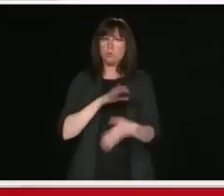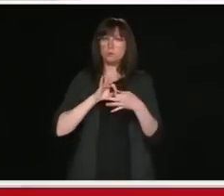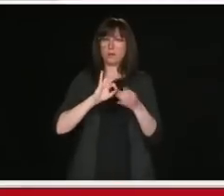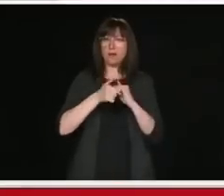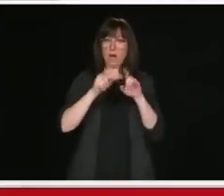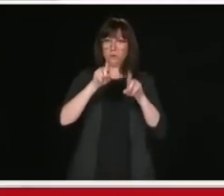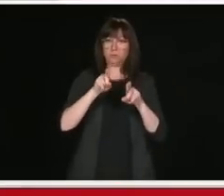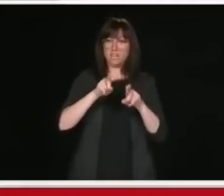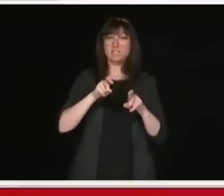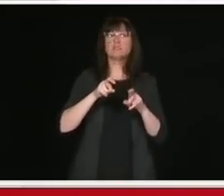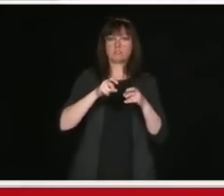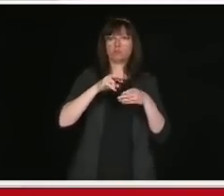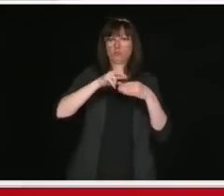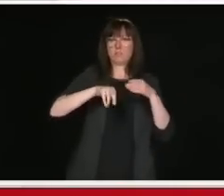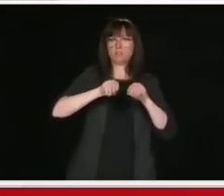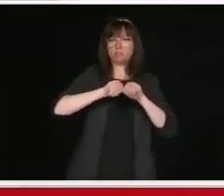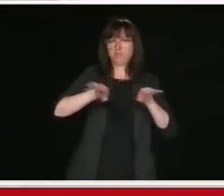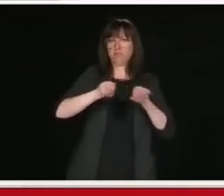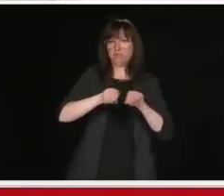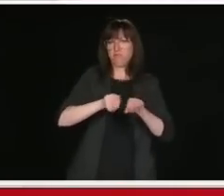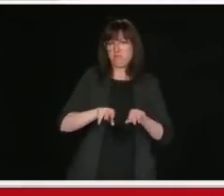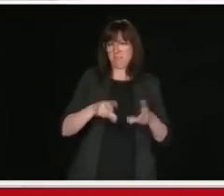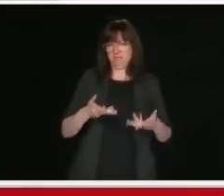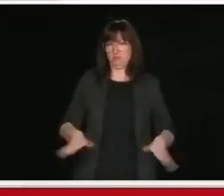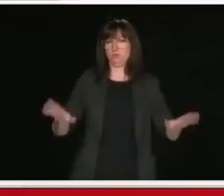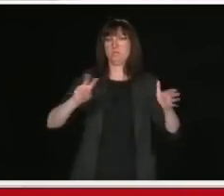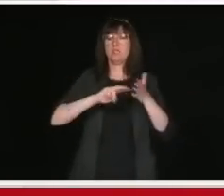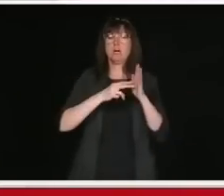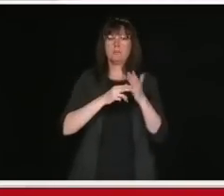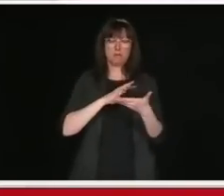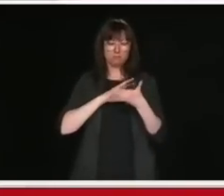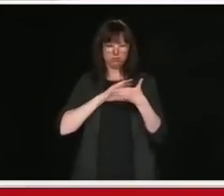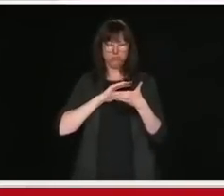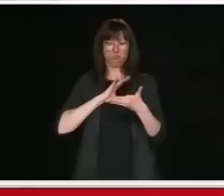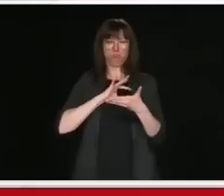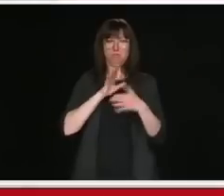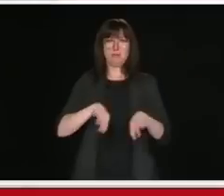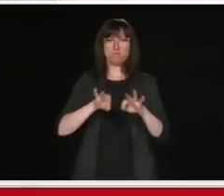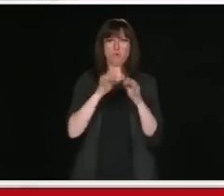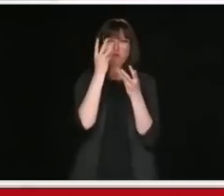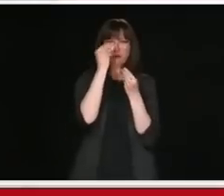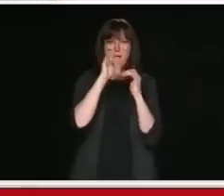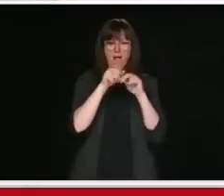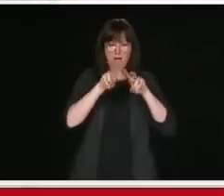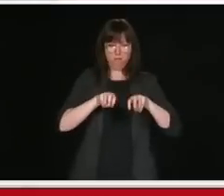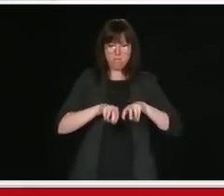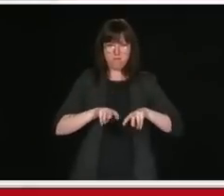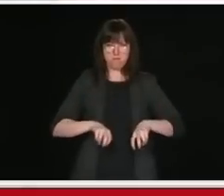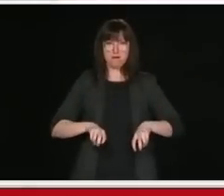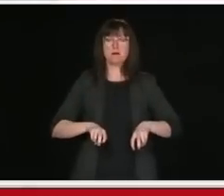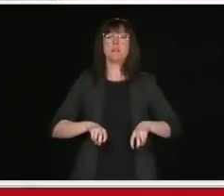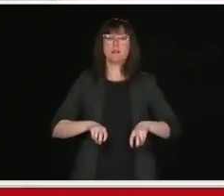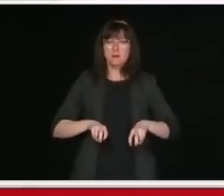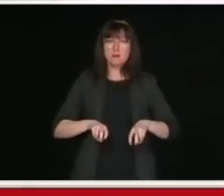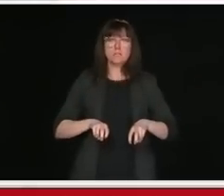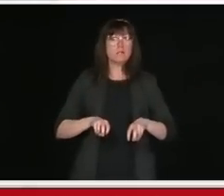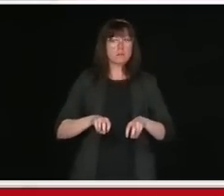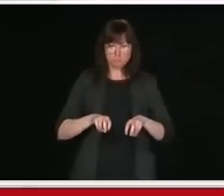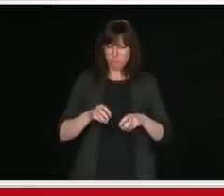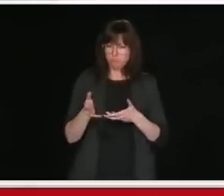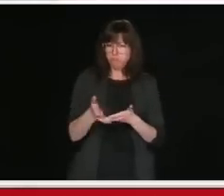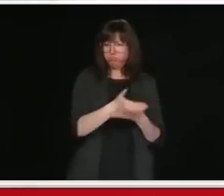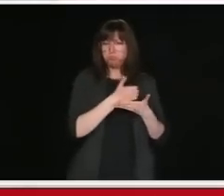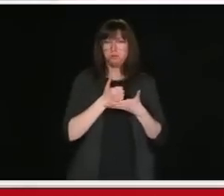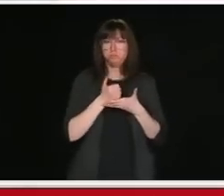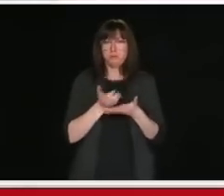experts important data to analyze. And we're constantly getting and validating more data. That means